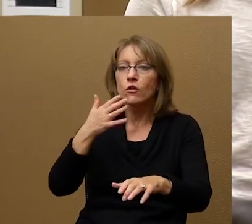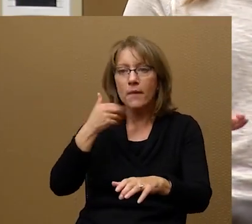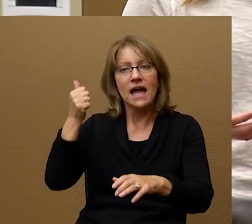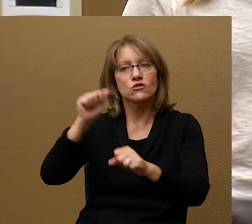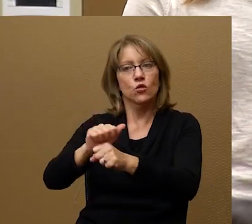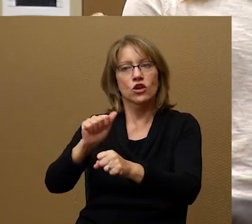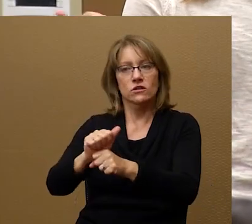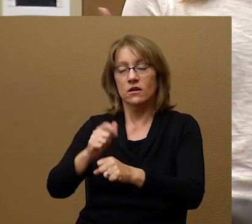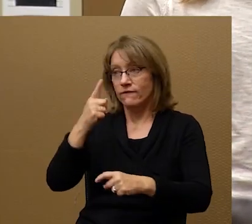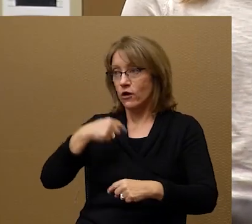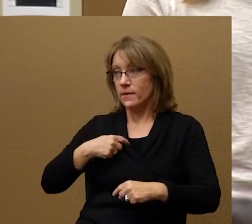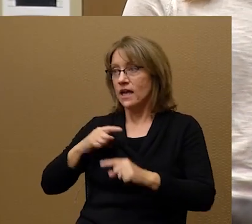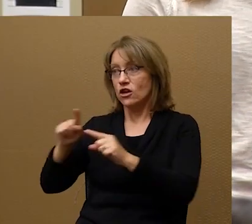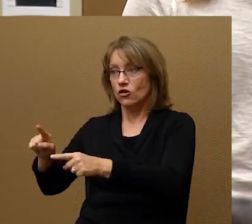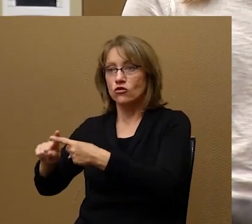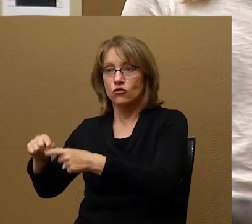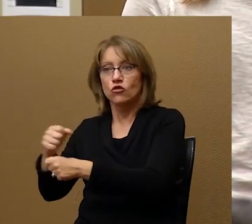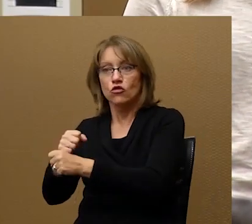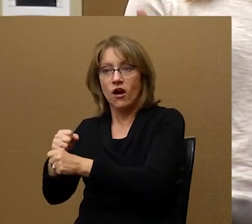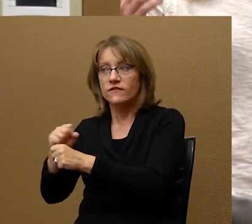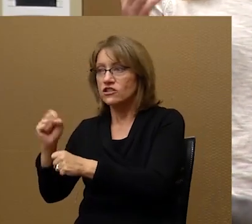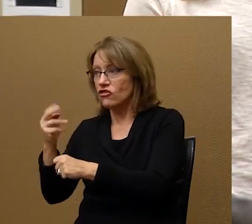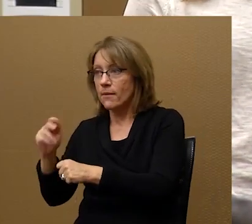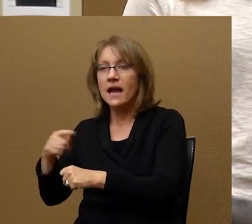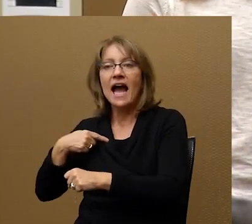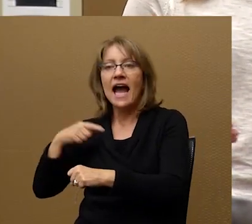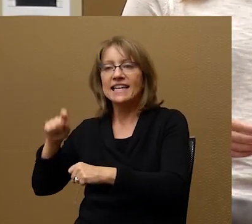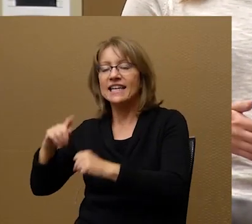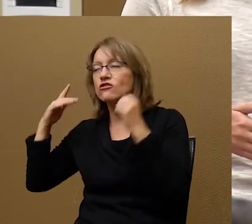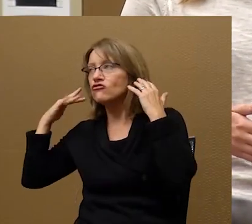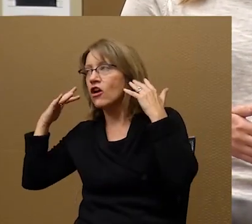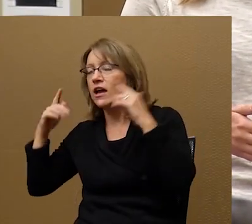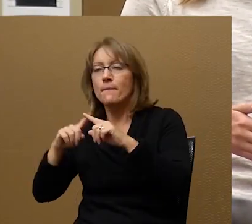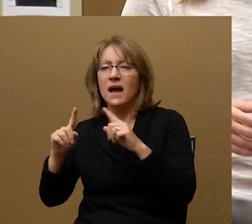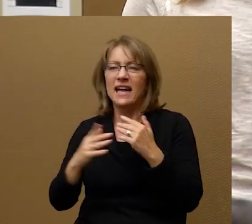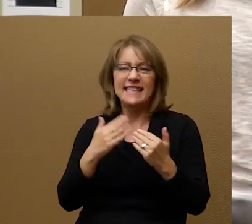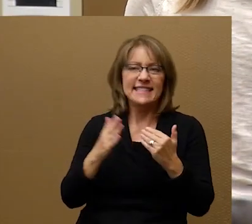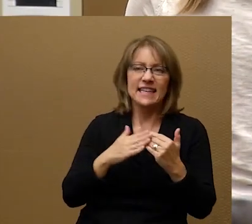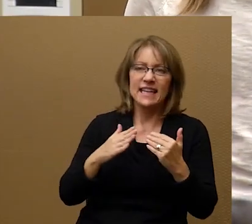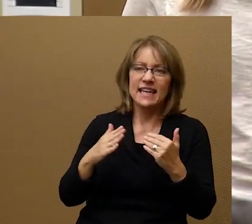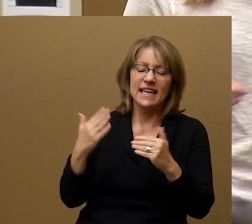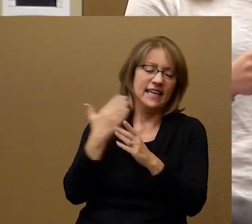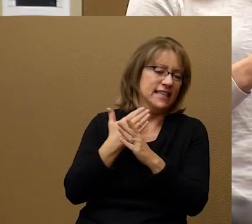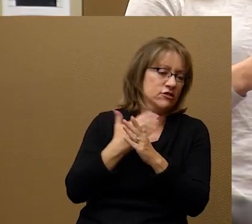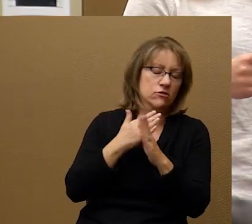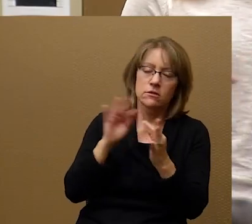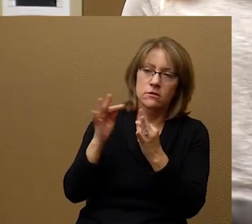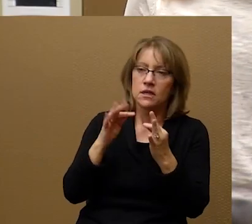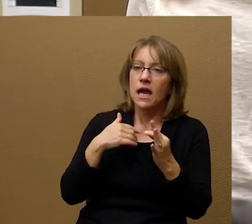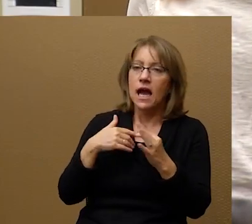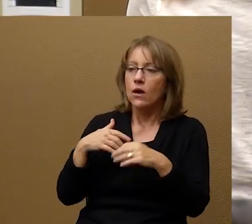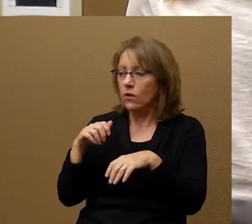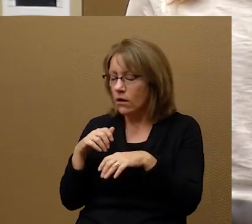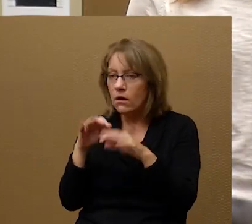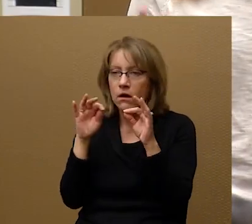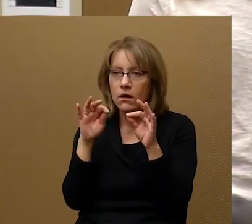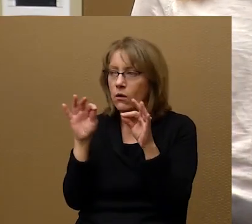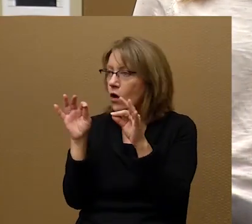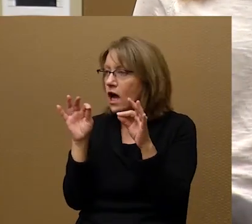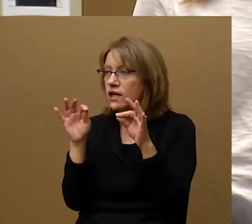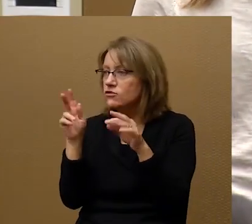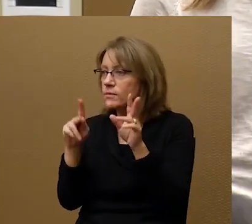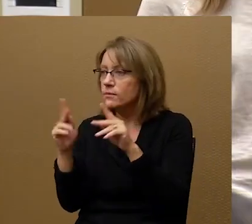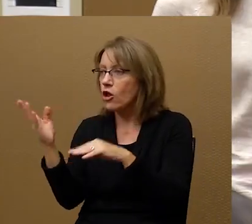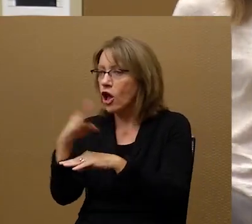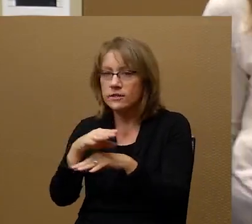go to a coffee shop because I need that noise, but I'm so easily distracted that I'll just watch people all day and I won't